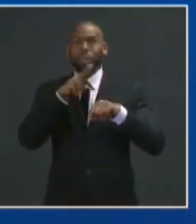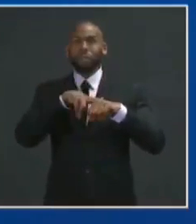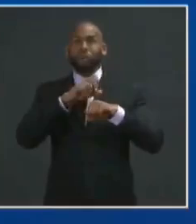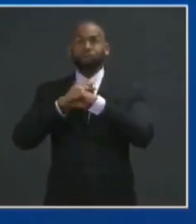will be to a range of issues.